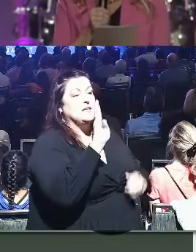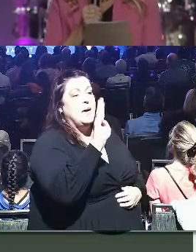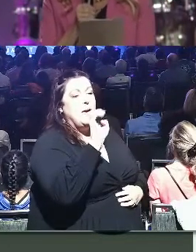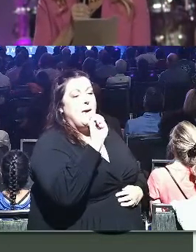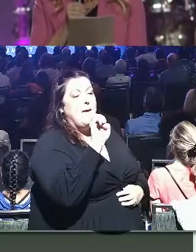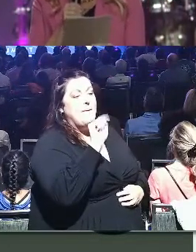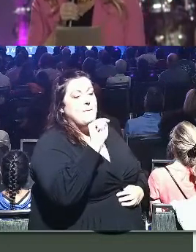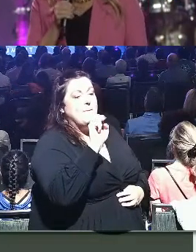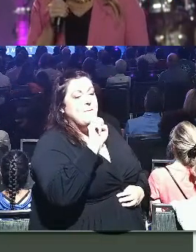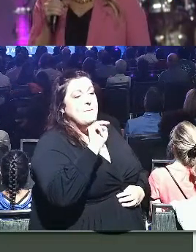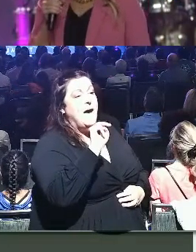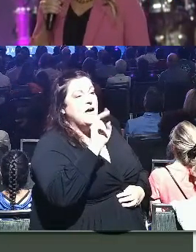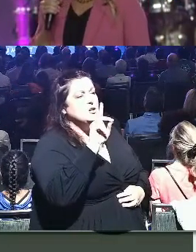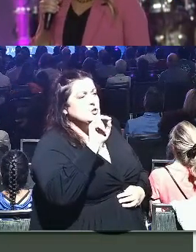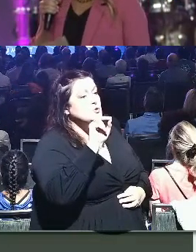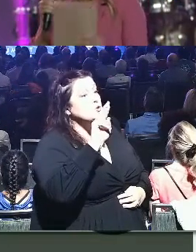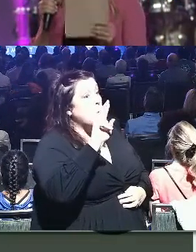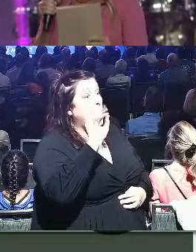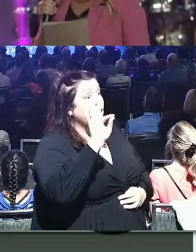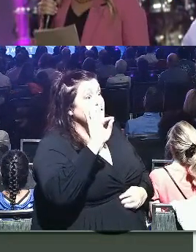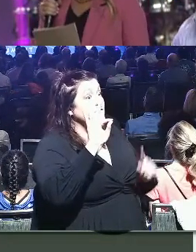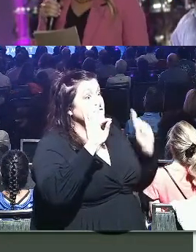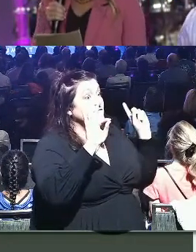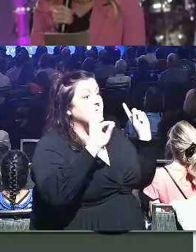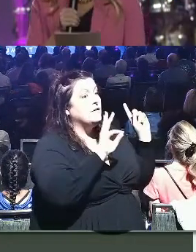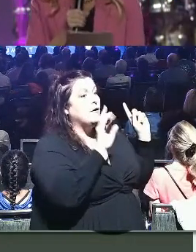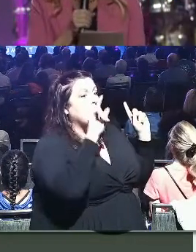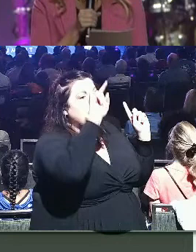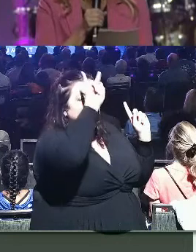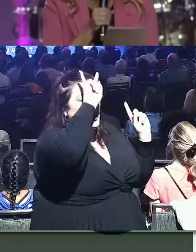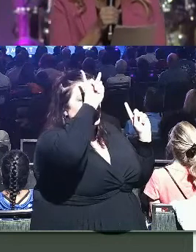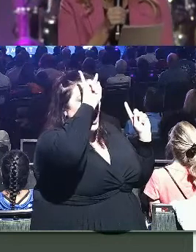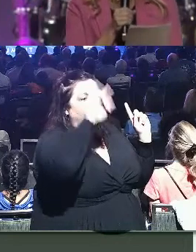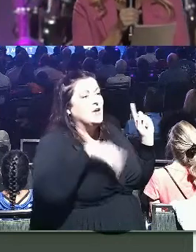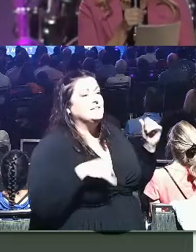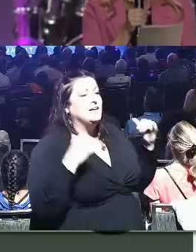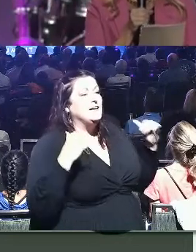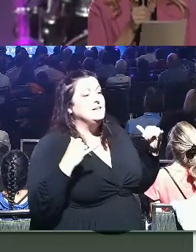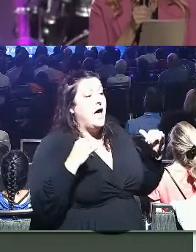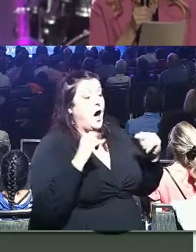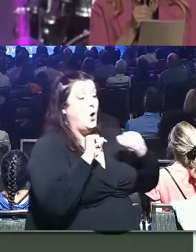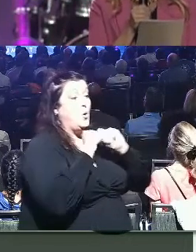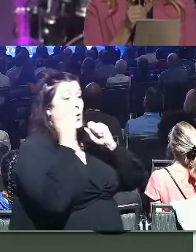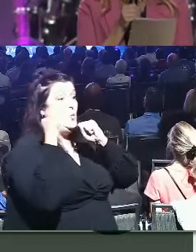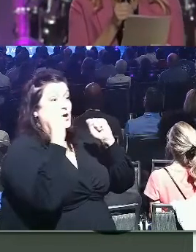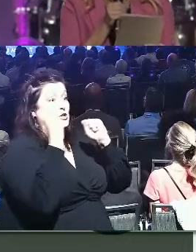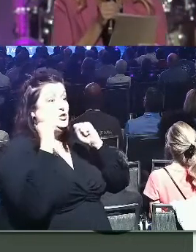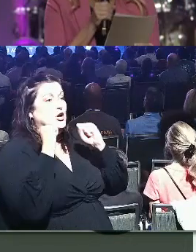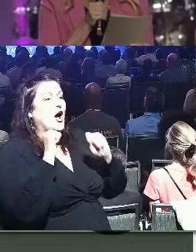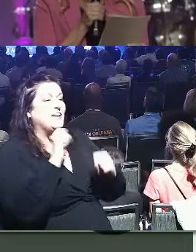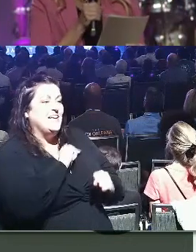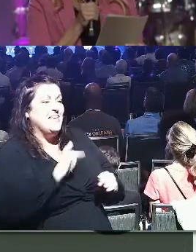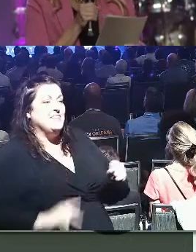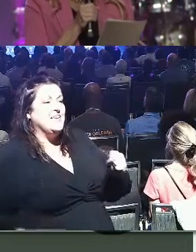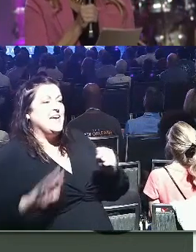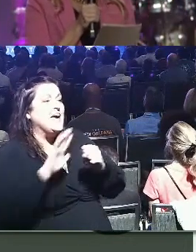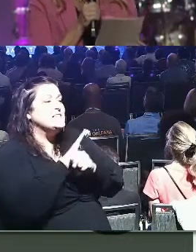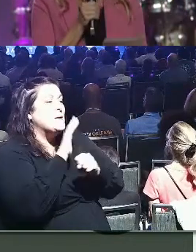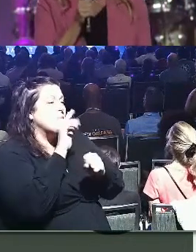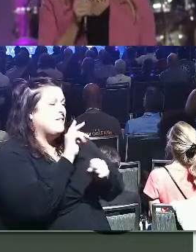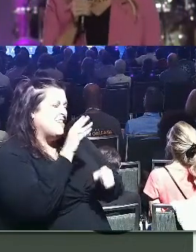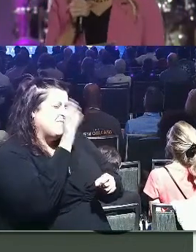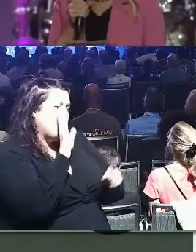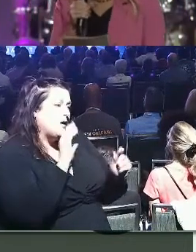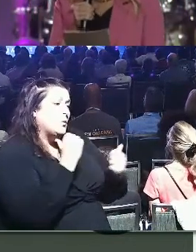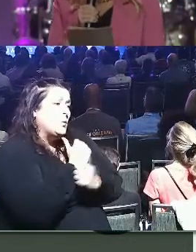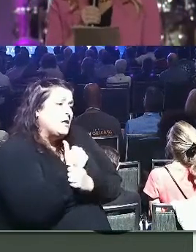Bulldogs, but now we love cheering on the Kingdom of God. We love our fellowship of churches, and we love